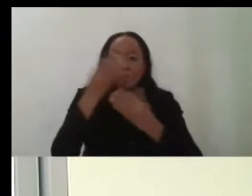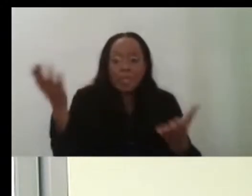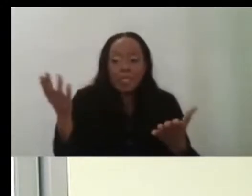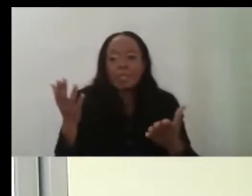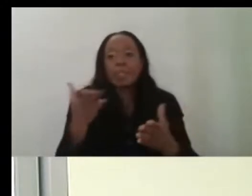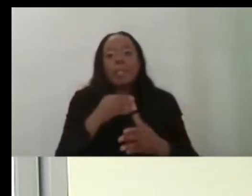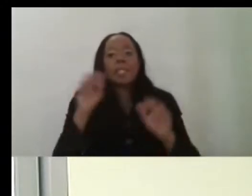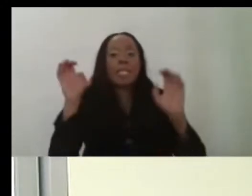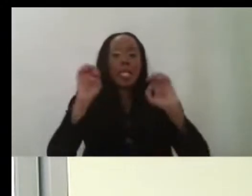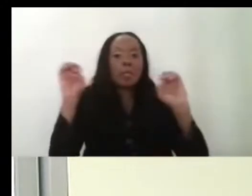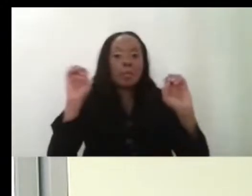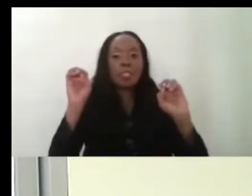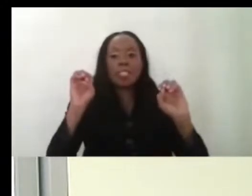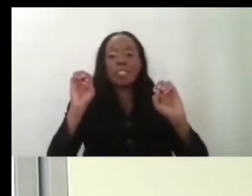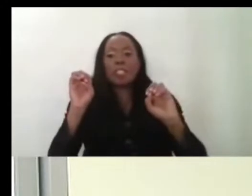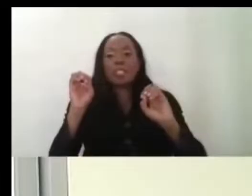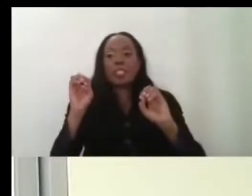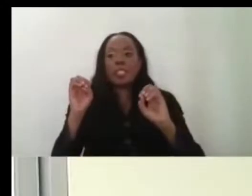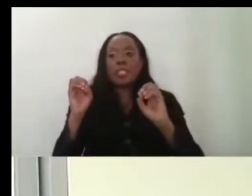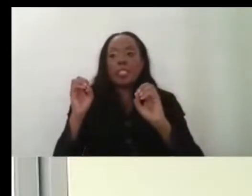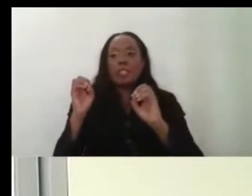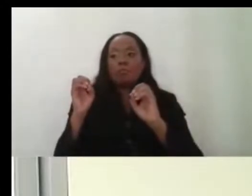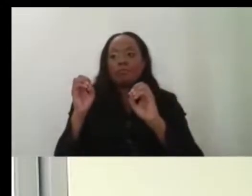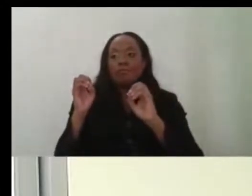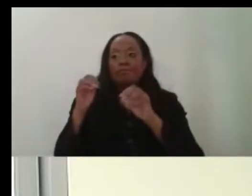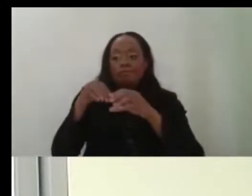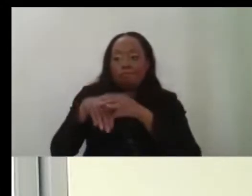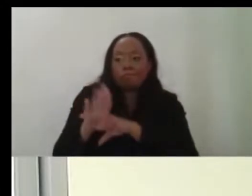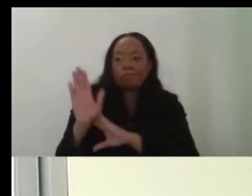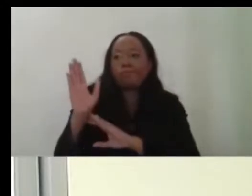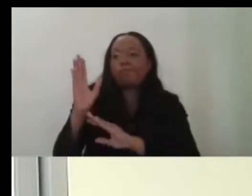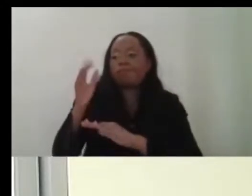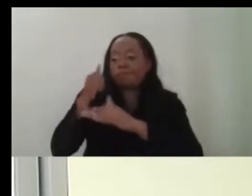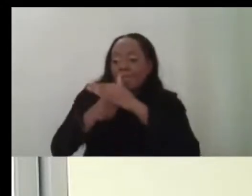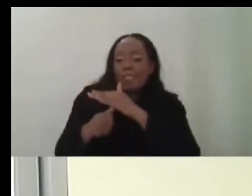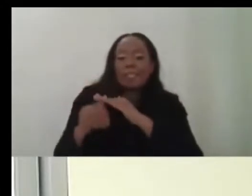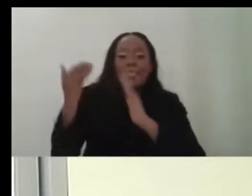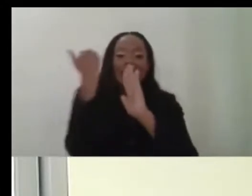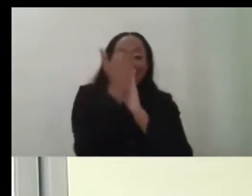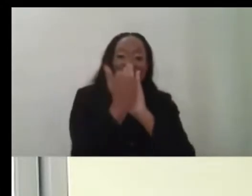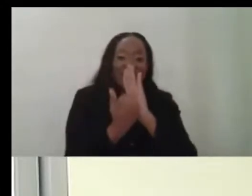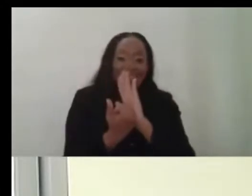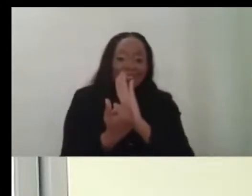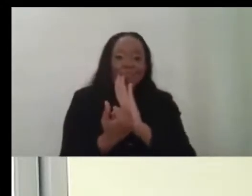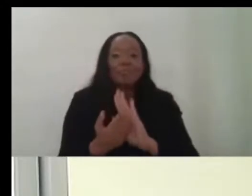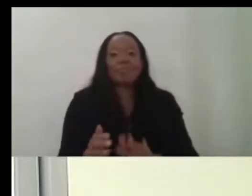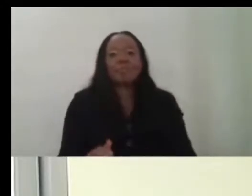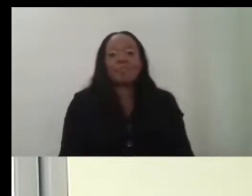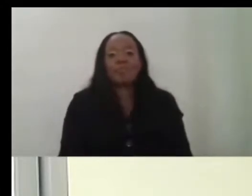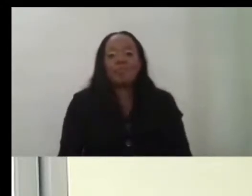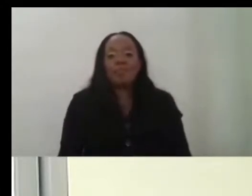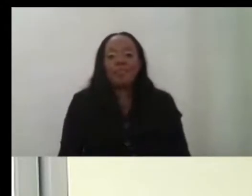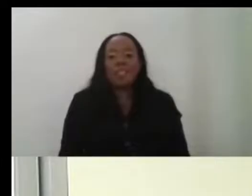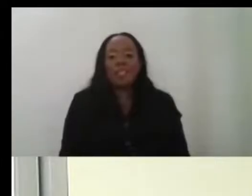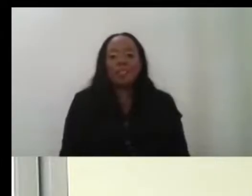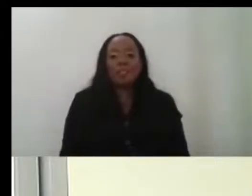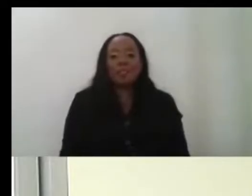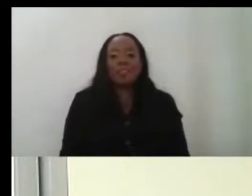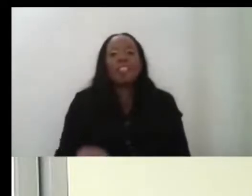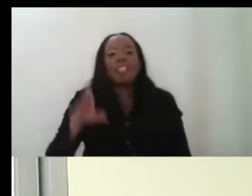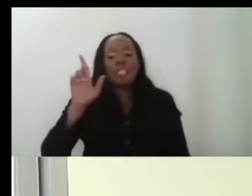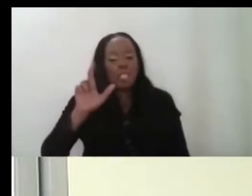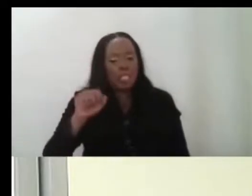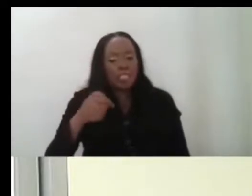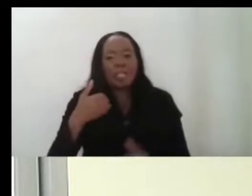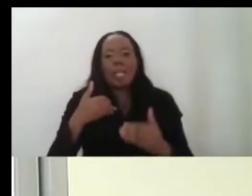emergency shelters list. So we think that is a very good initiative. So you can't have a branded bus and not a branded bus shelter. So ladies and